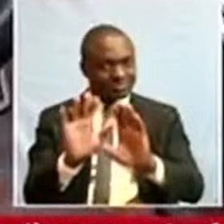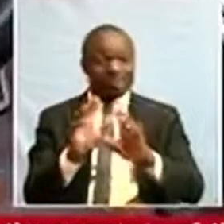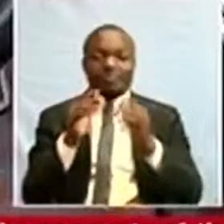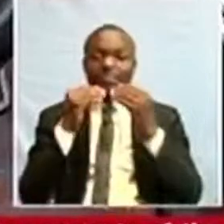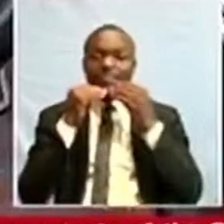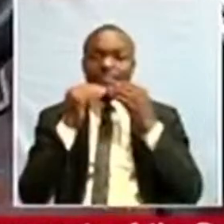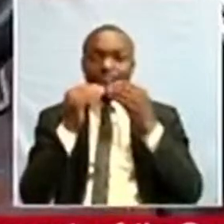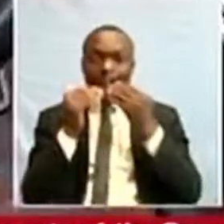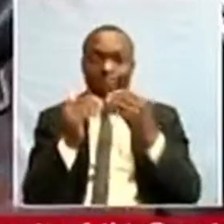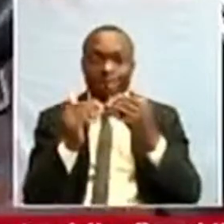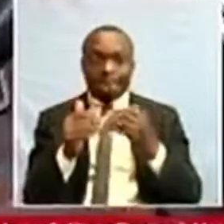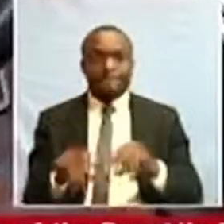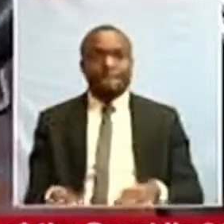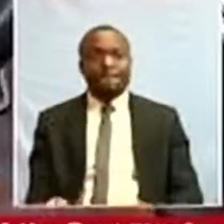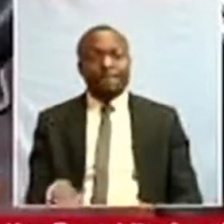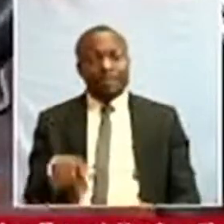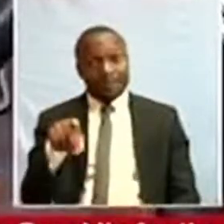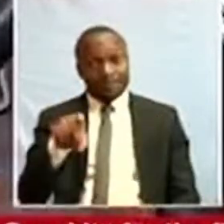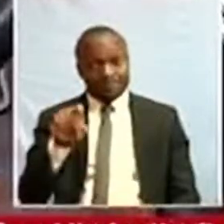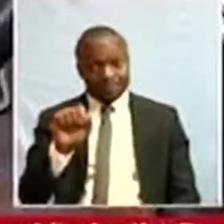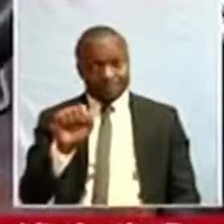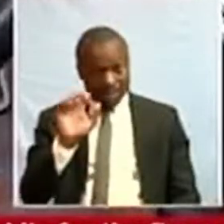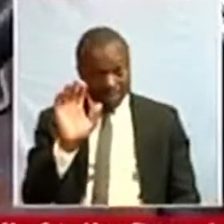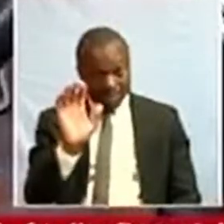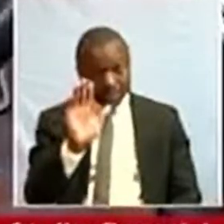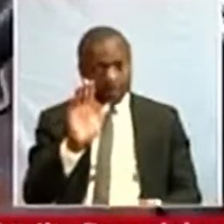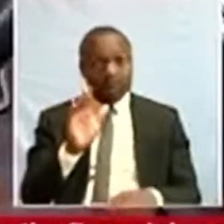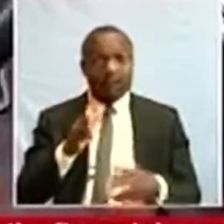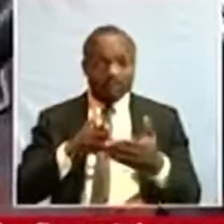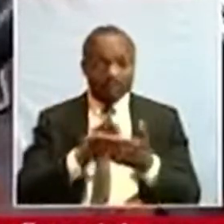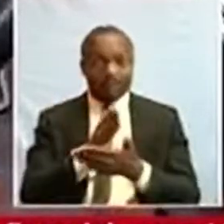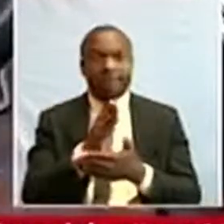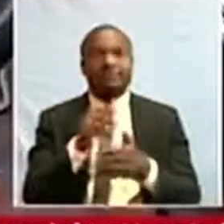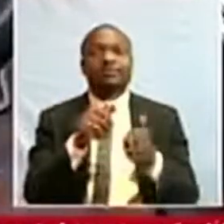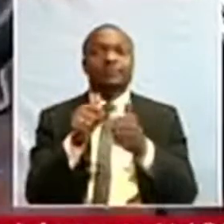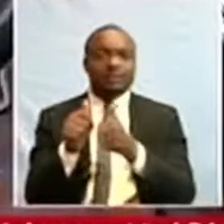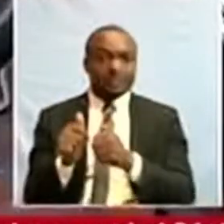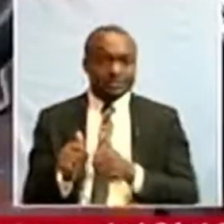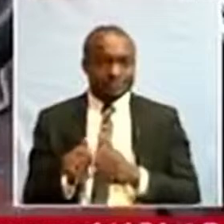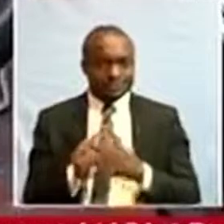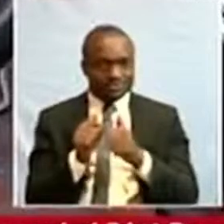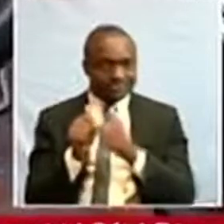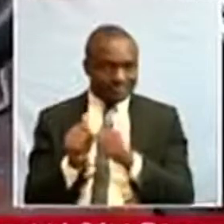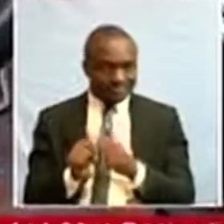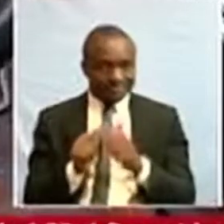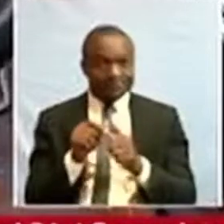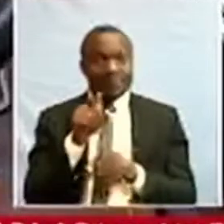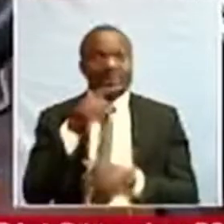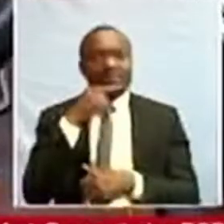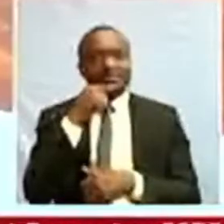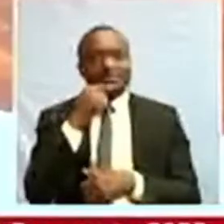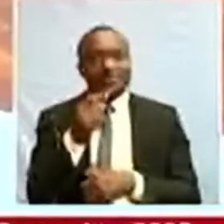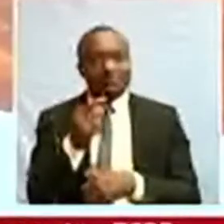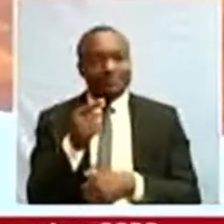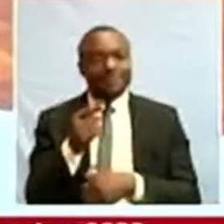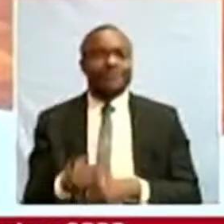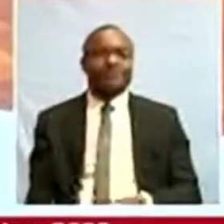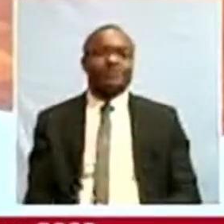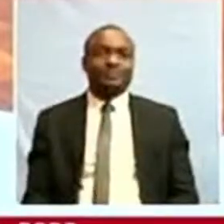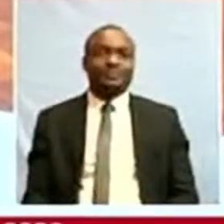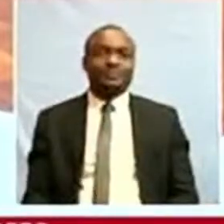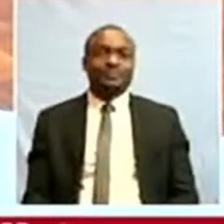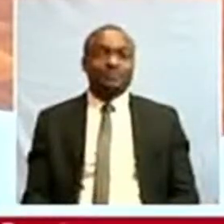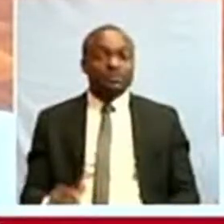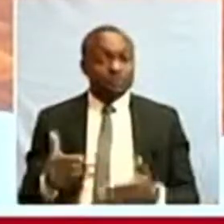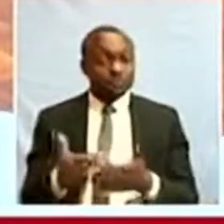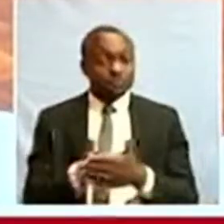Thank you. And PS, in your corrective action, you've stated that whether it is hoped that the